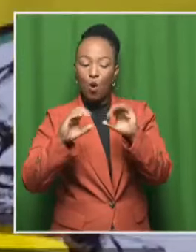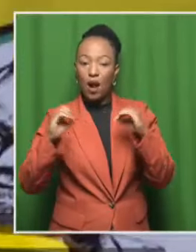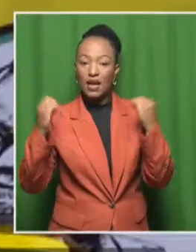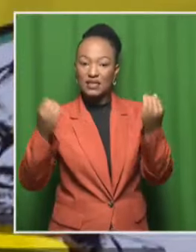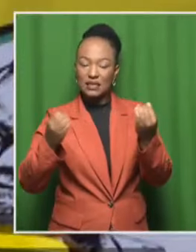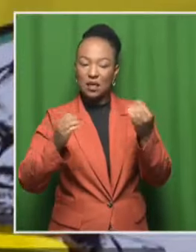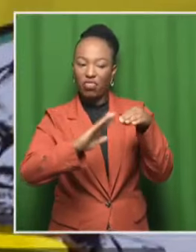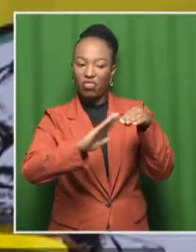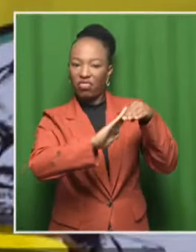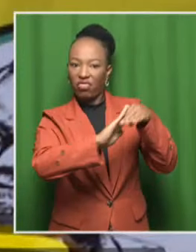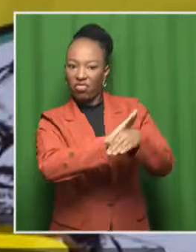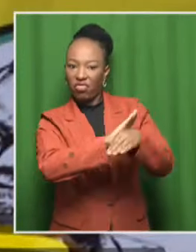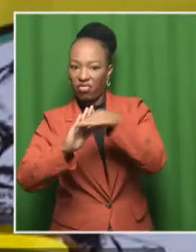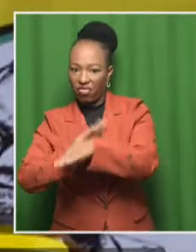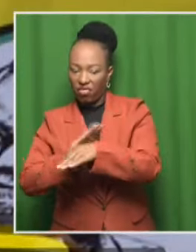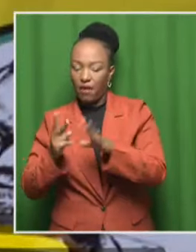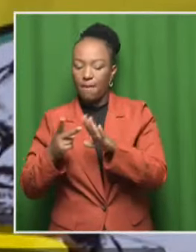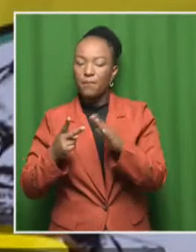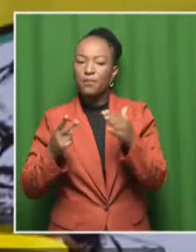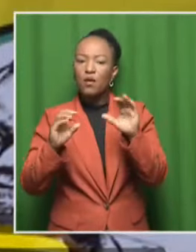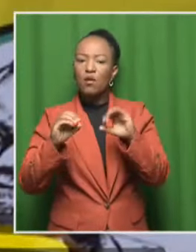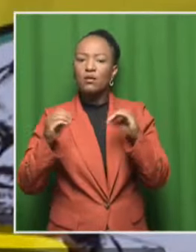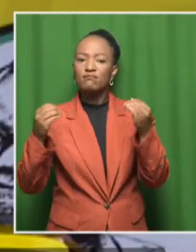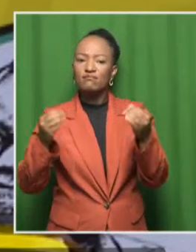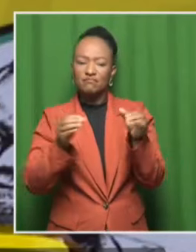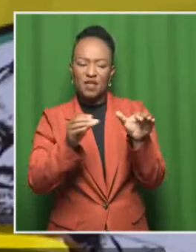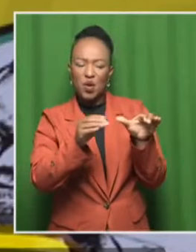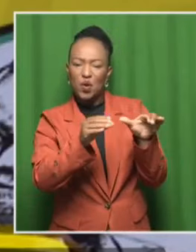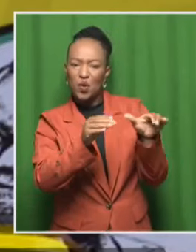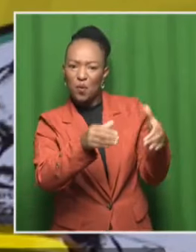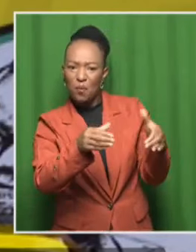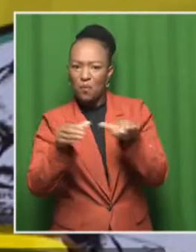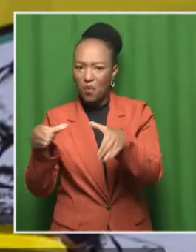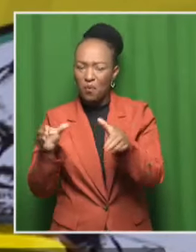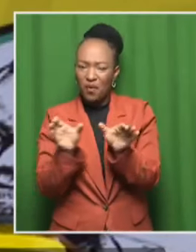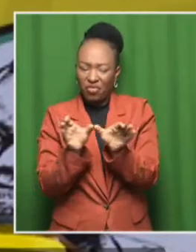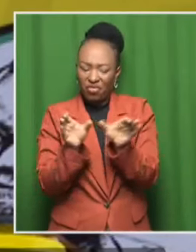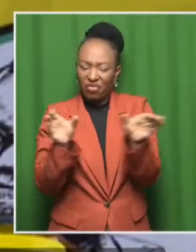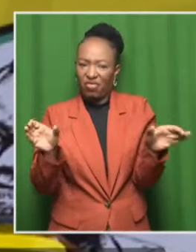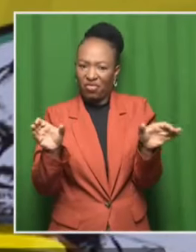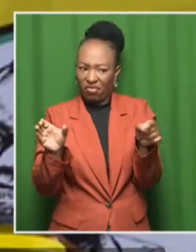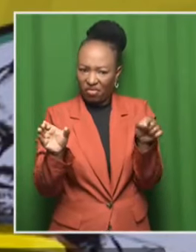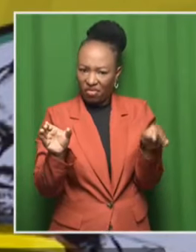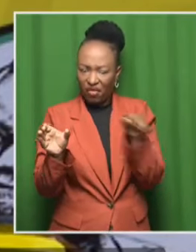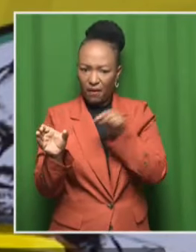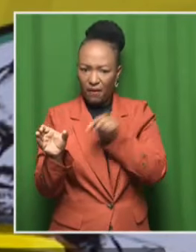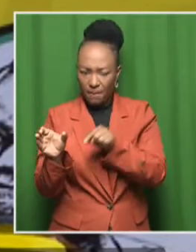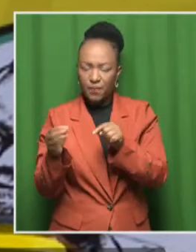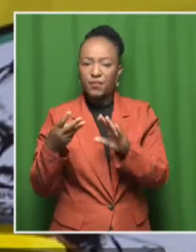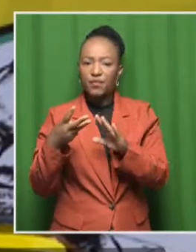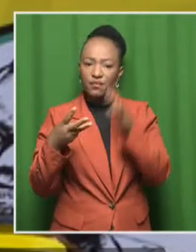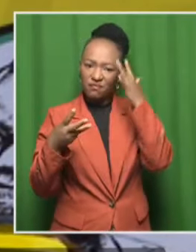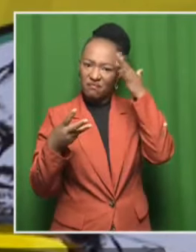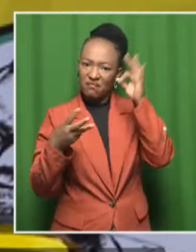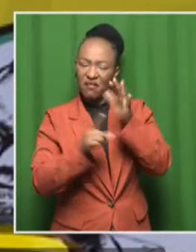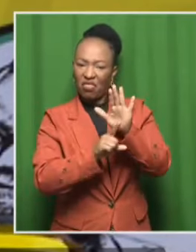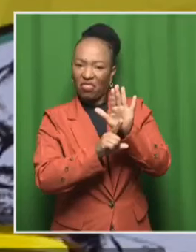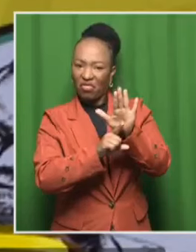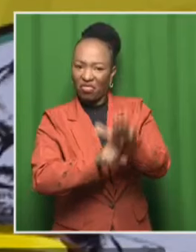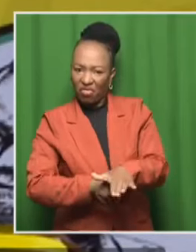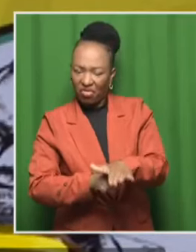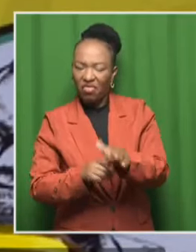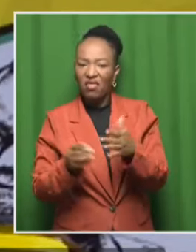of factionalism, of intense state repression, and of the divide